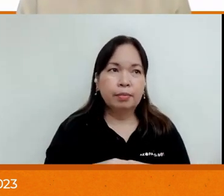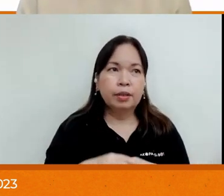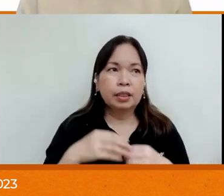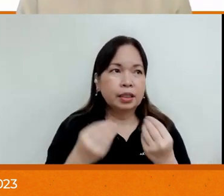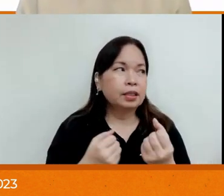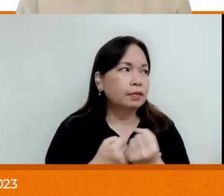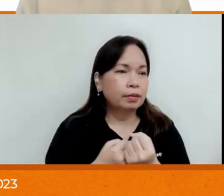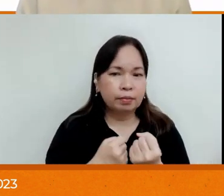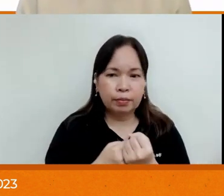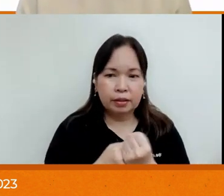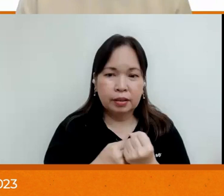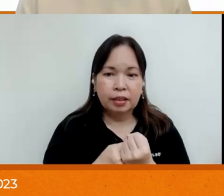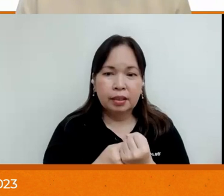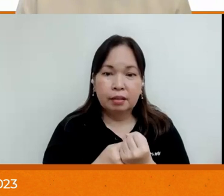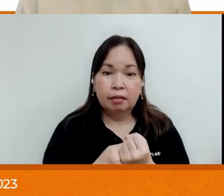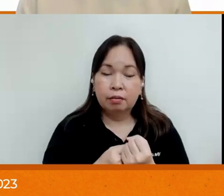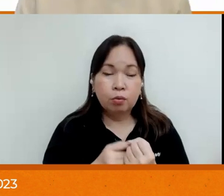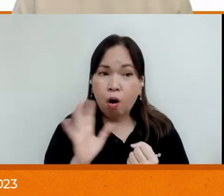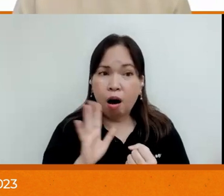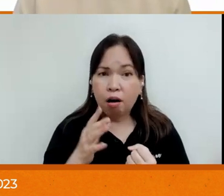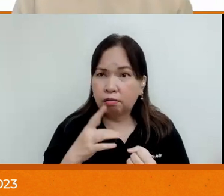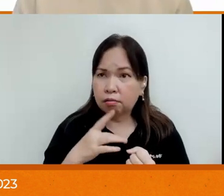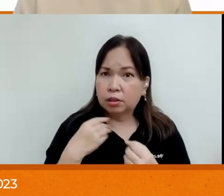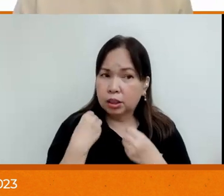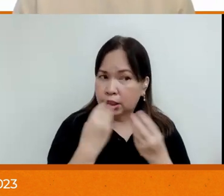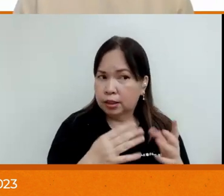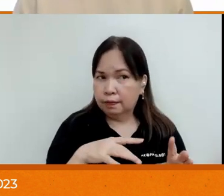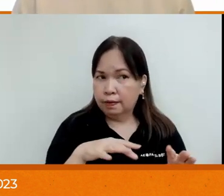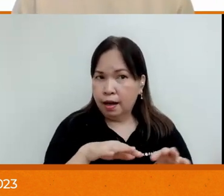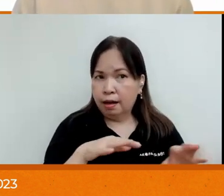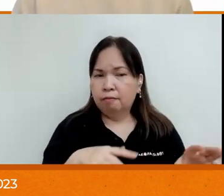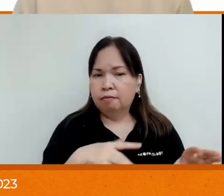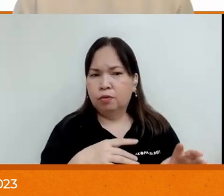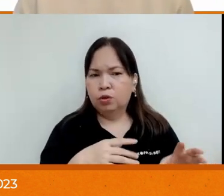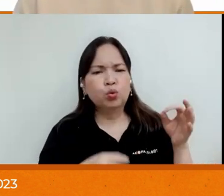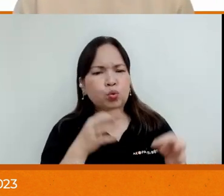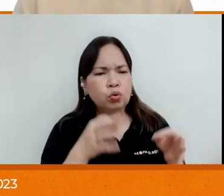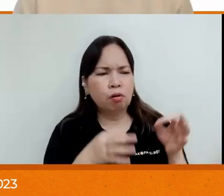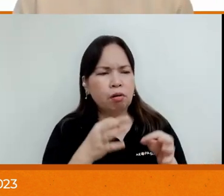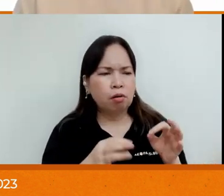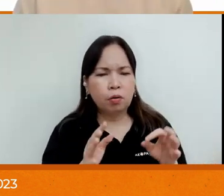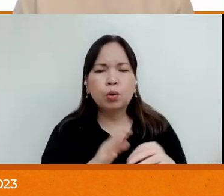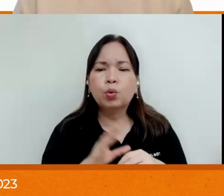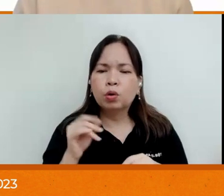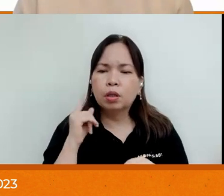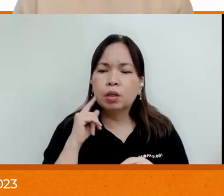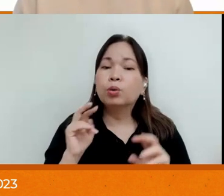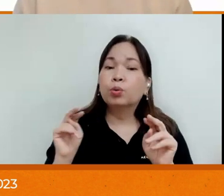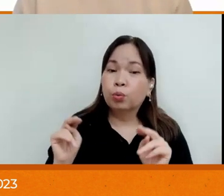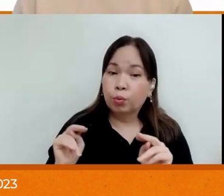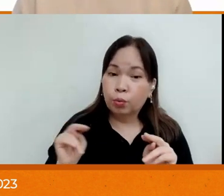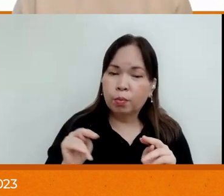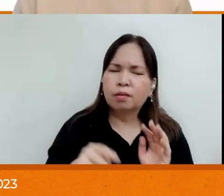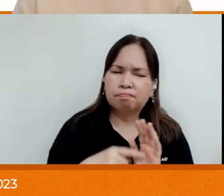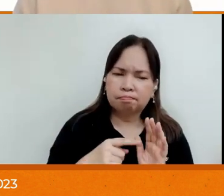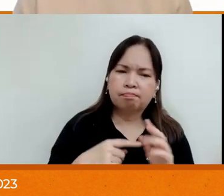making them feel that we're not judging them. Right? We're not judging them na parang it's normal na parang it's understandable na may